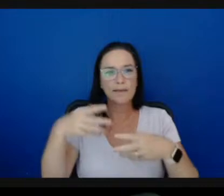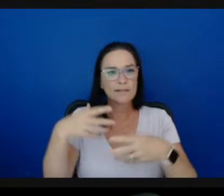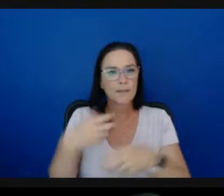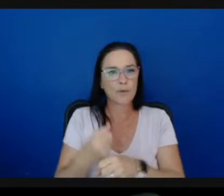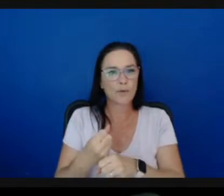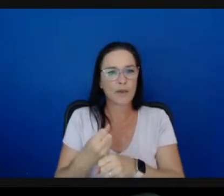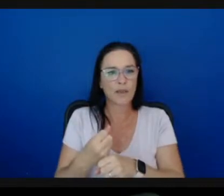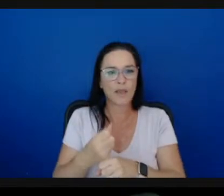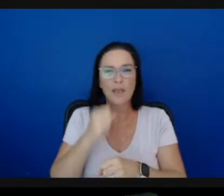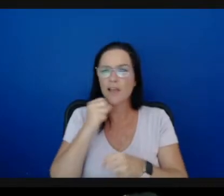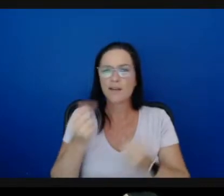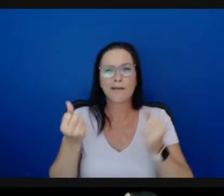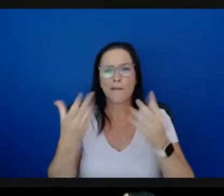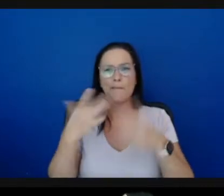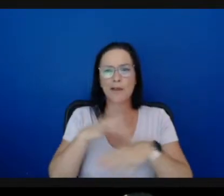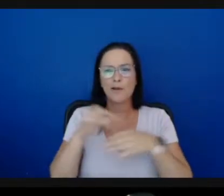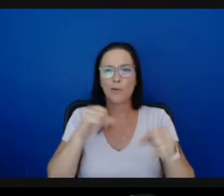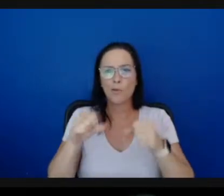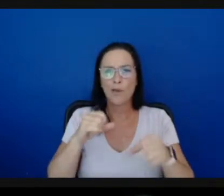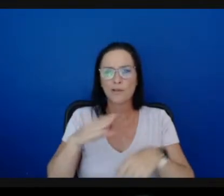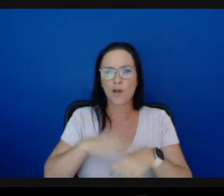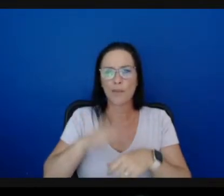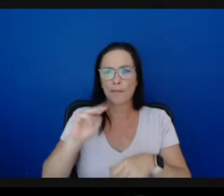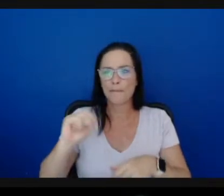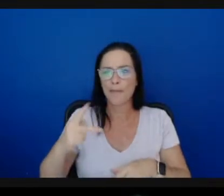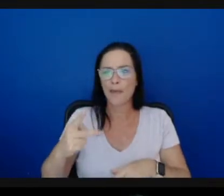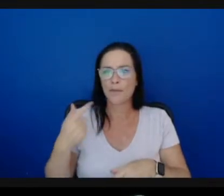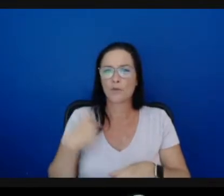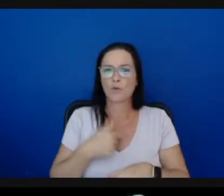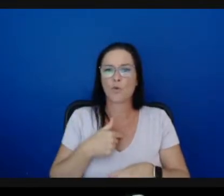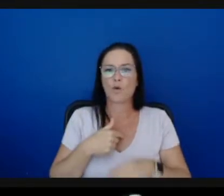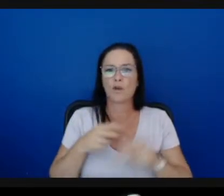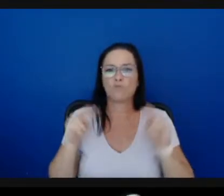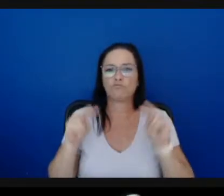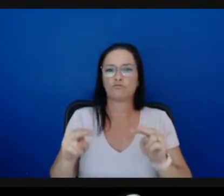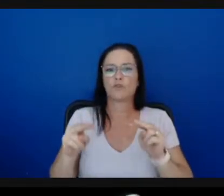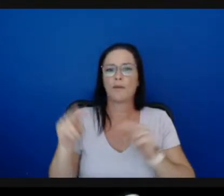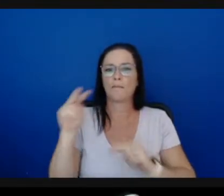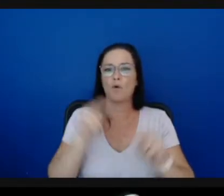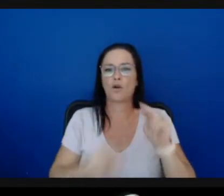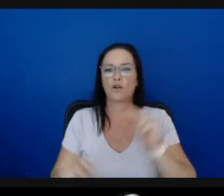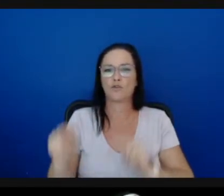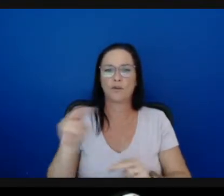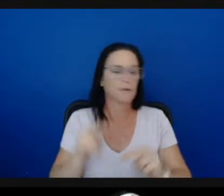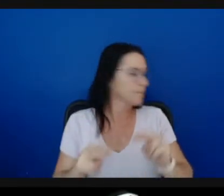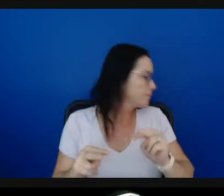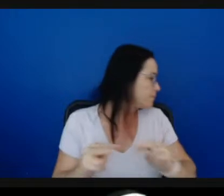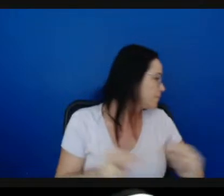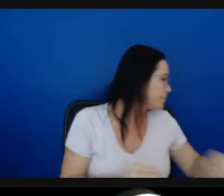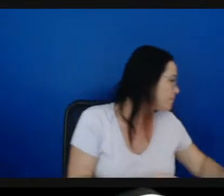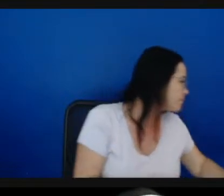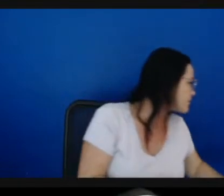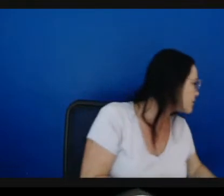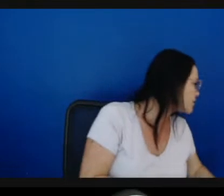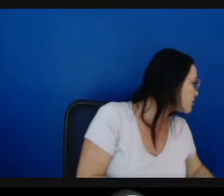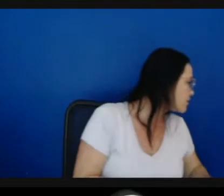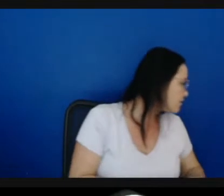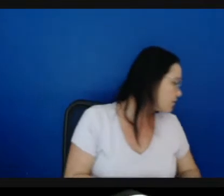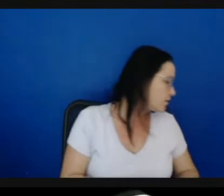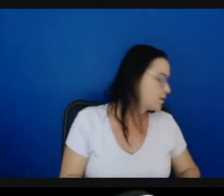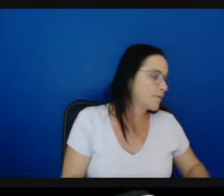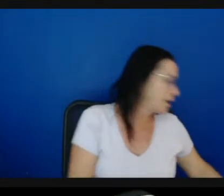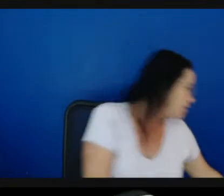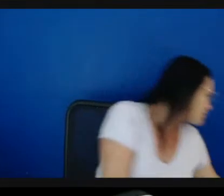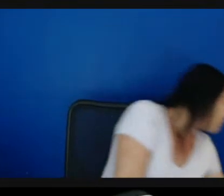not a whole lot of earthquakes on the map, so we'll go on to our monitoring segment next. And we'll start off with